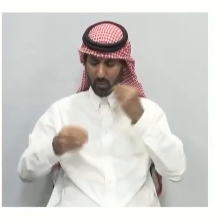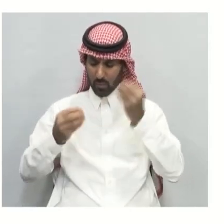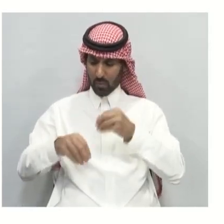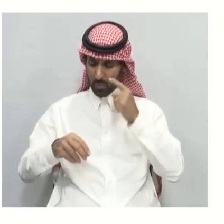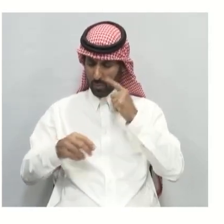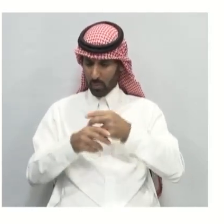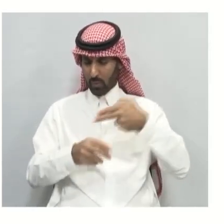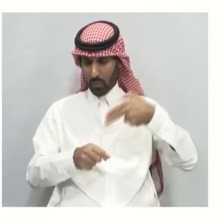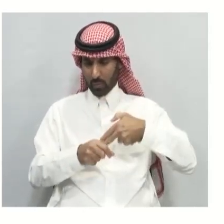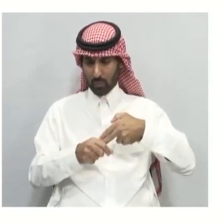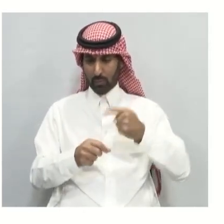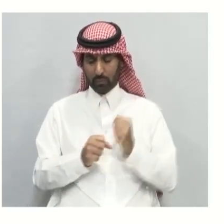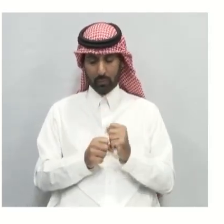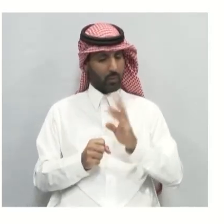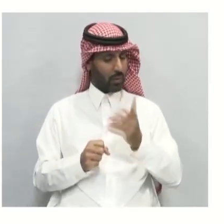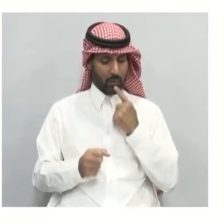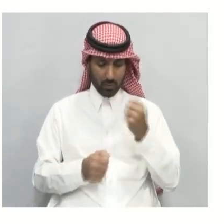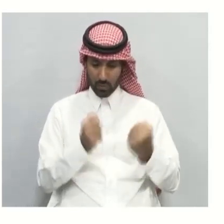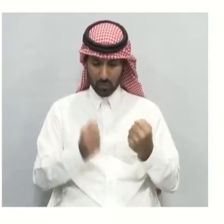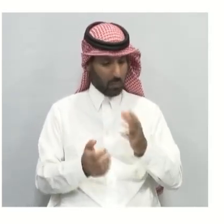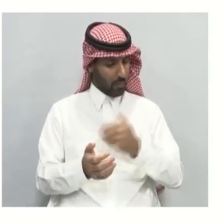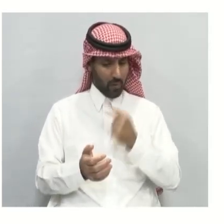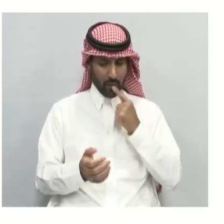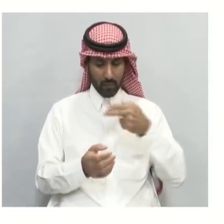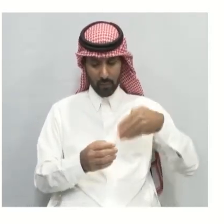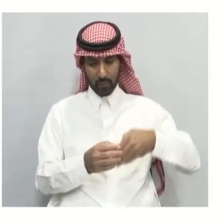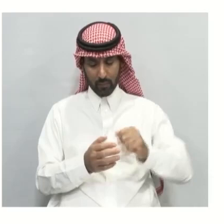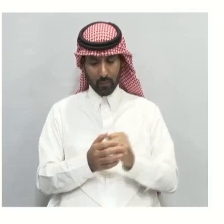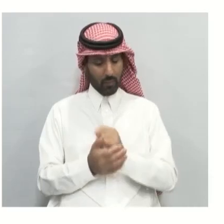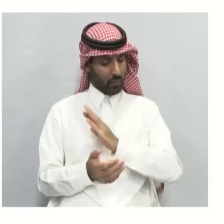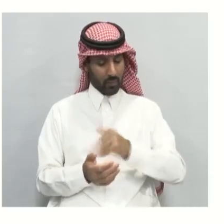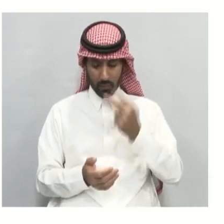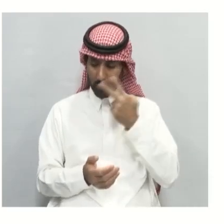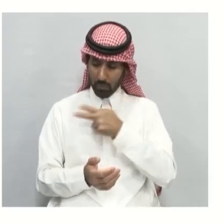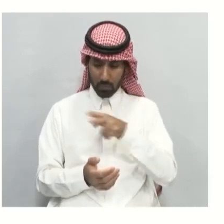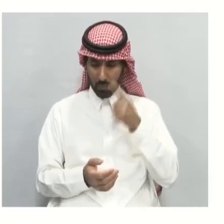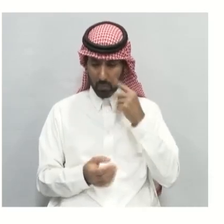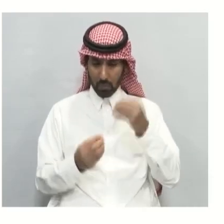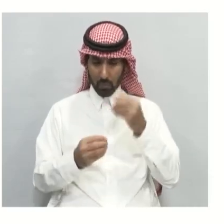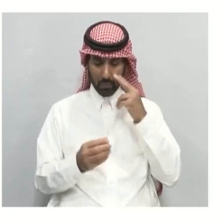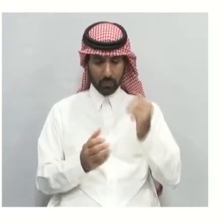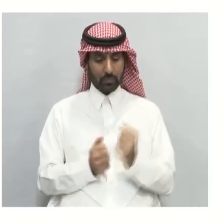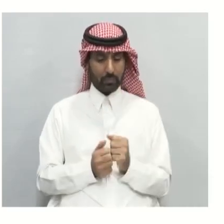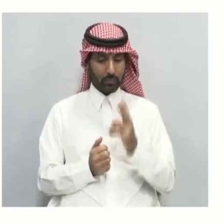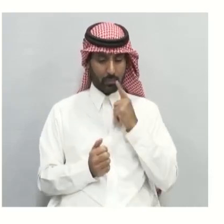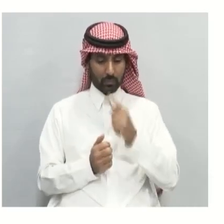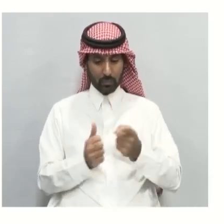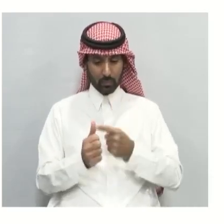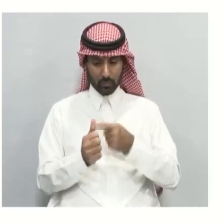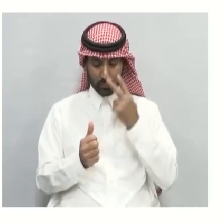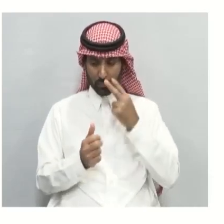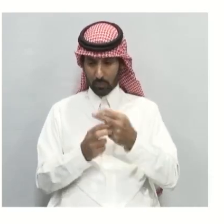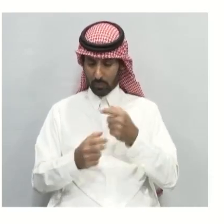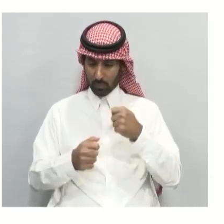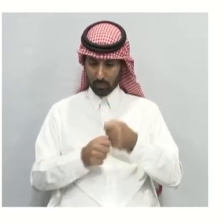of sources of oil, cars that run on gasoline wouldn't have become so common. The first